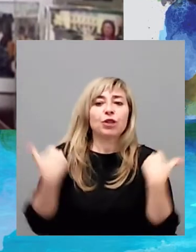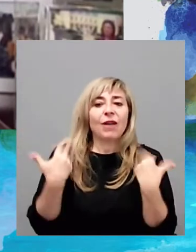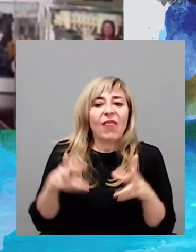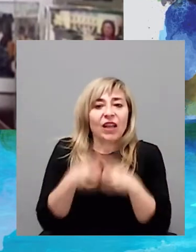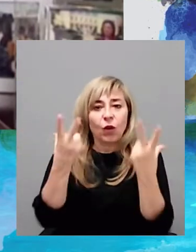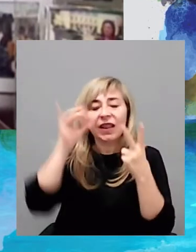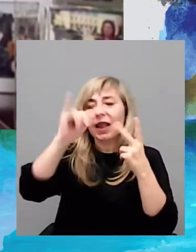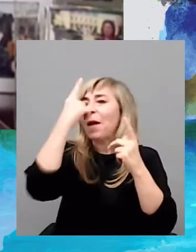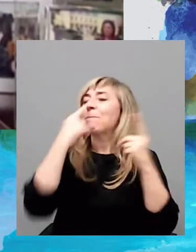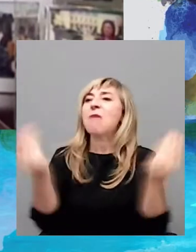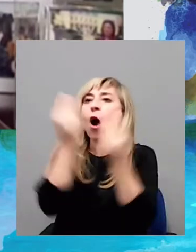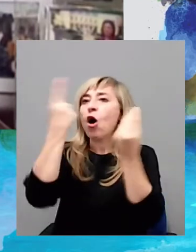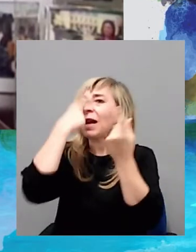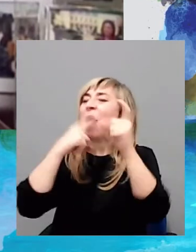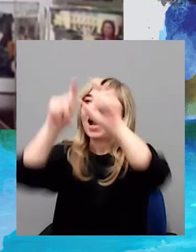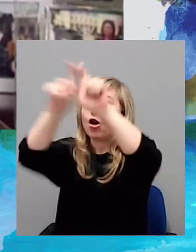bottom line. And